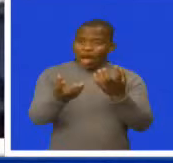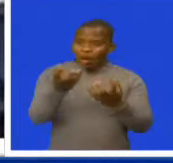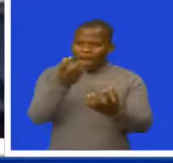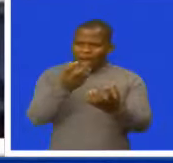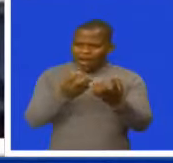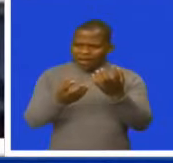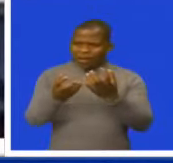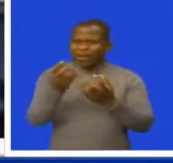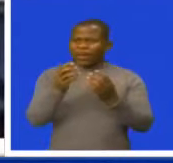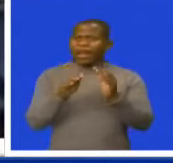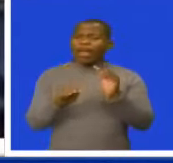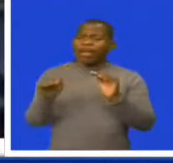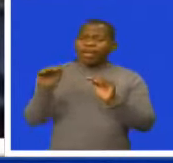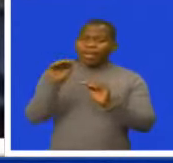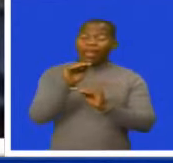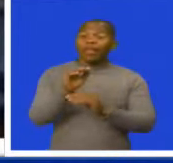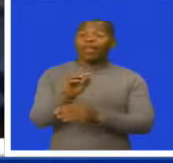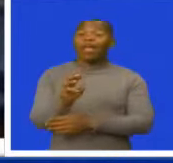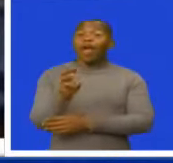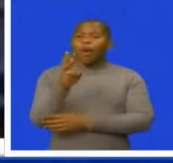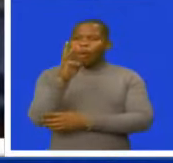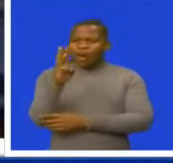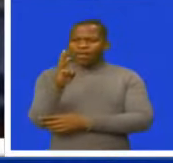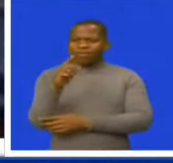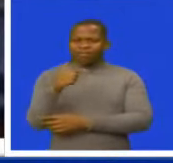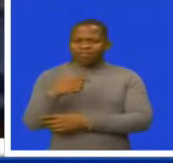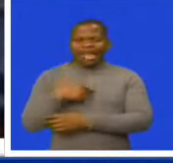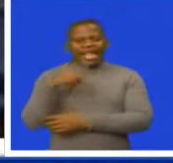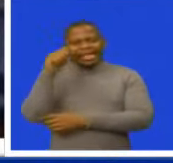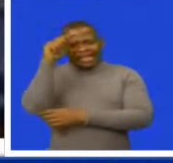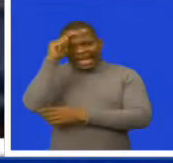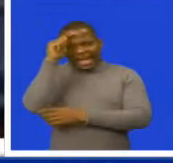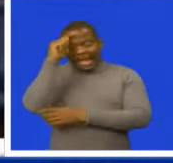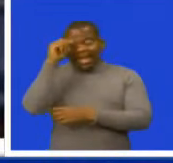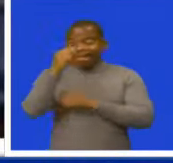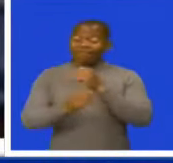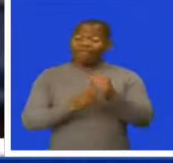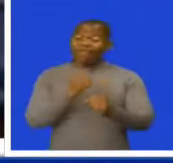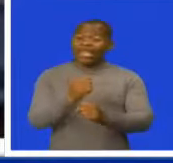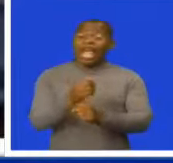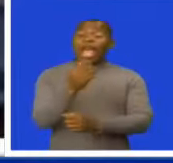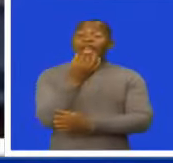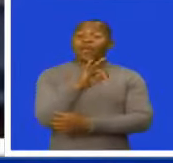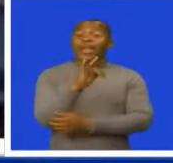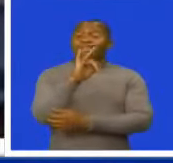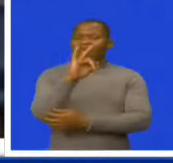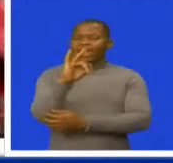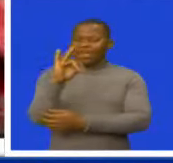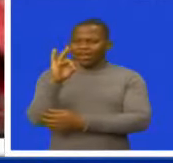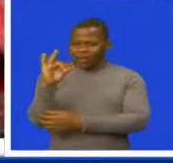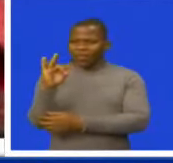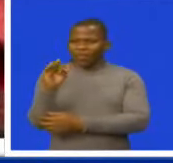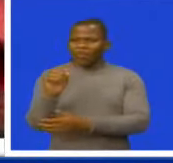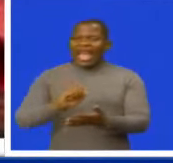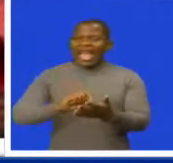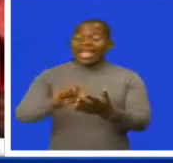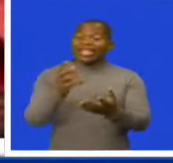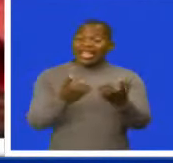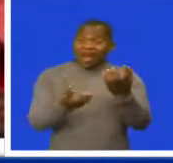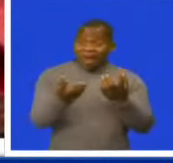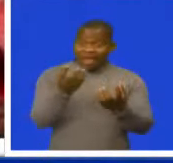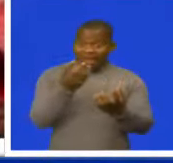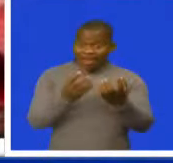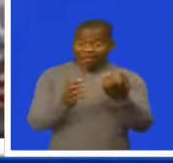sesithi 100 100 100 ngendlela labasukume ngayo bantu beshiselweni. Umconzisi